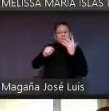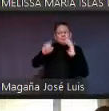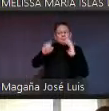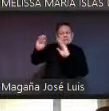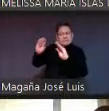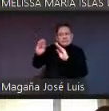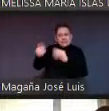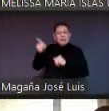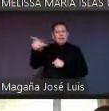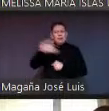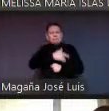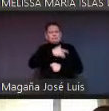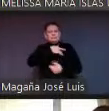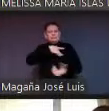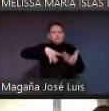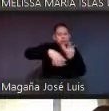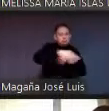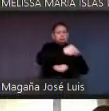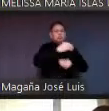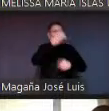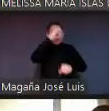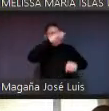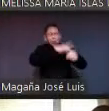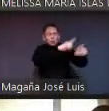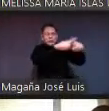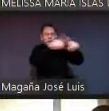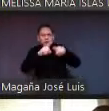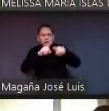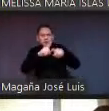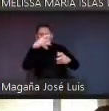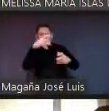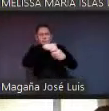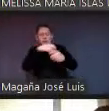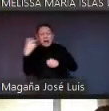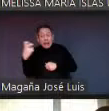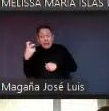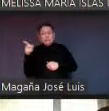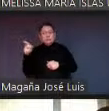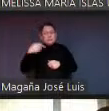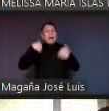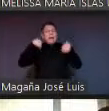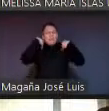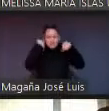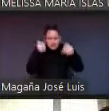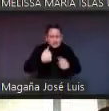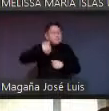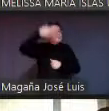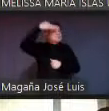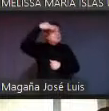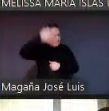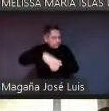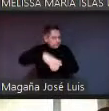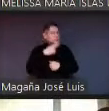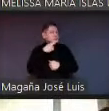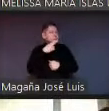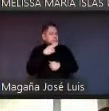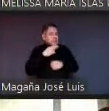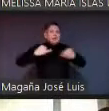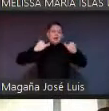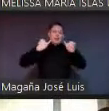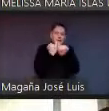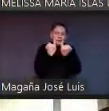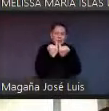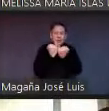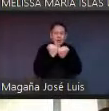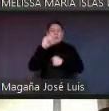understand the value of diversity and inclusion, and understand their own limitations and have an ability to care